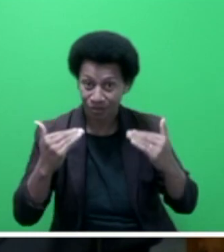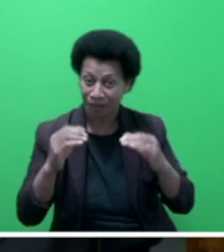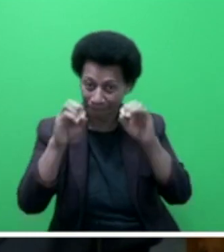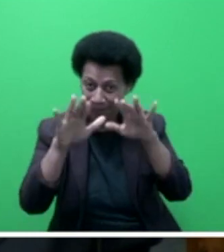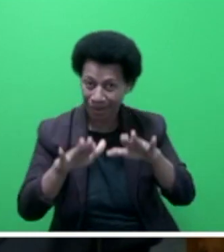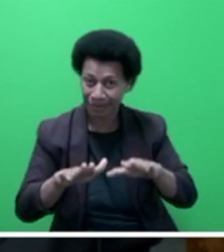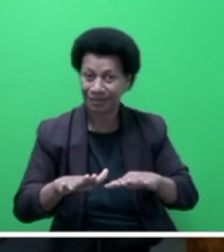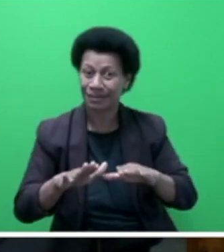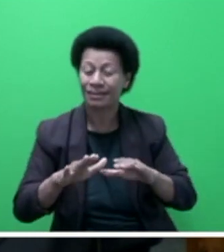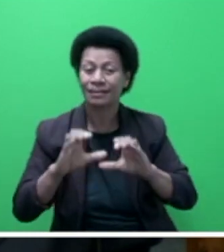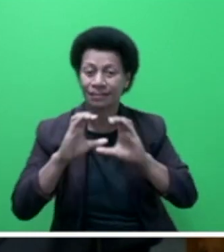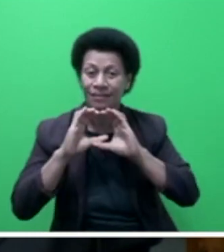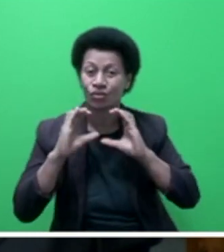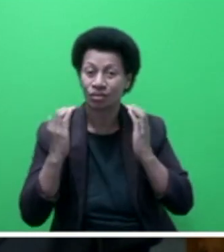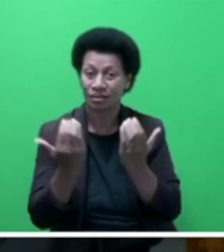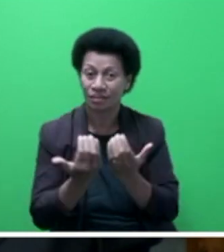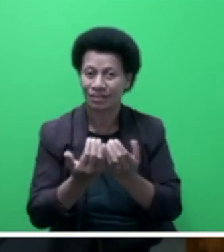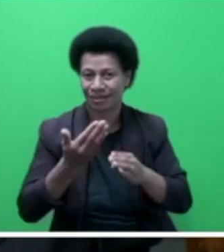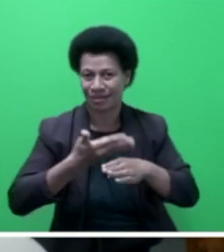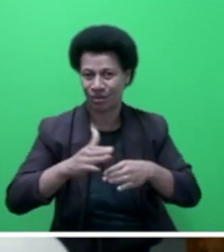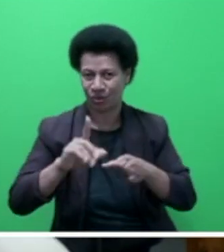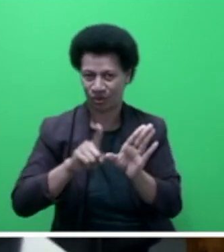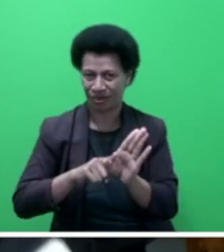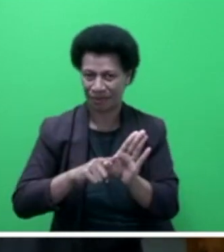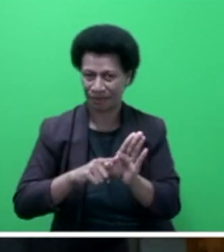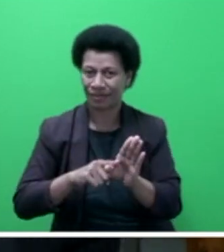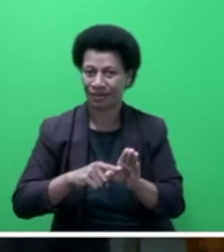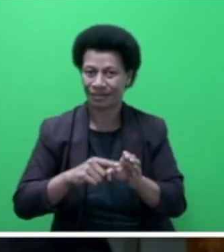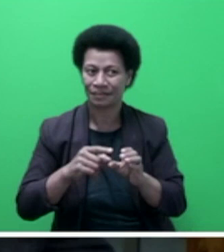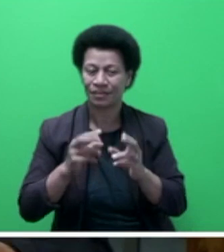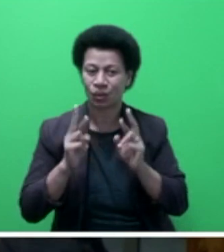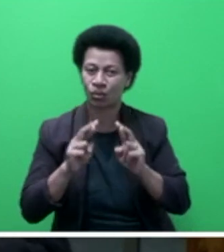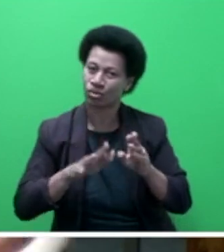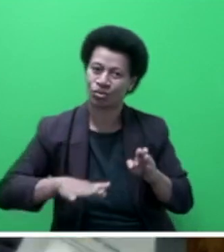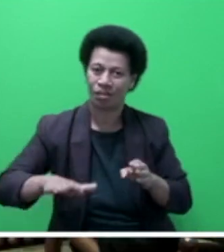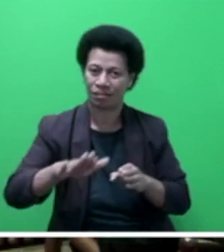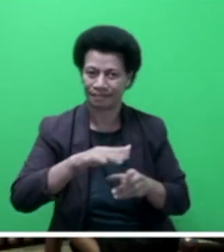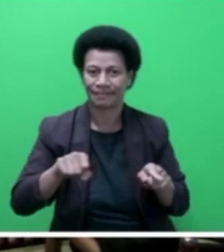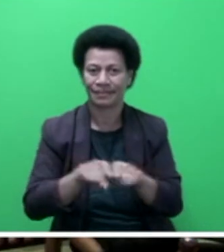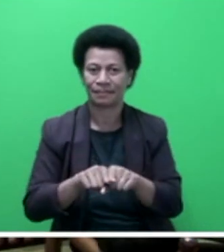and I also extend the same well wishes to all members of this august Parliament. I thank you.